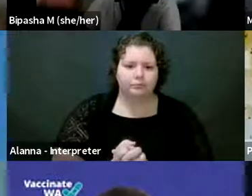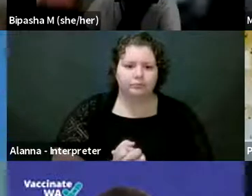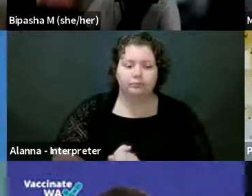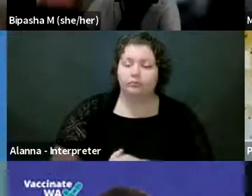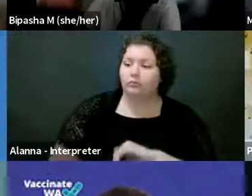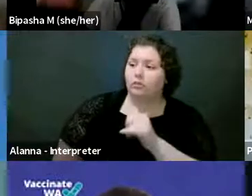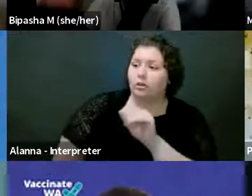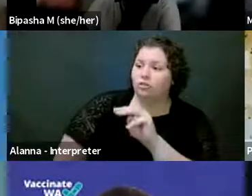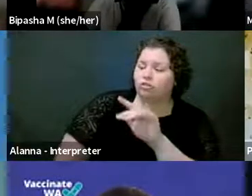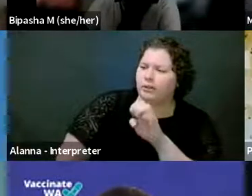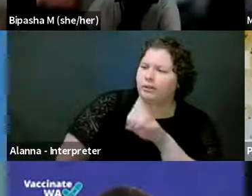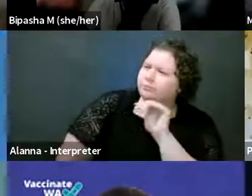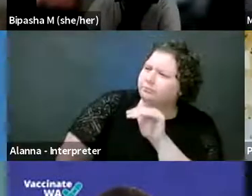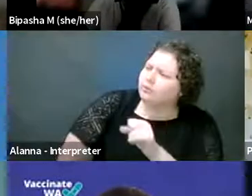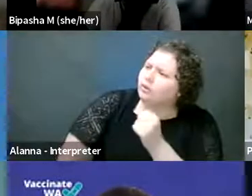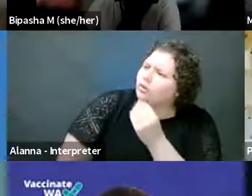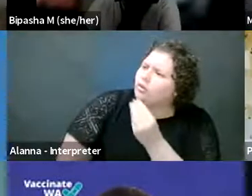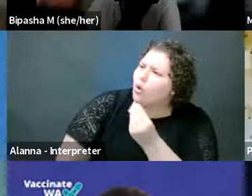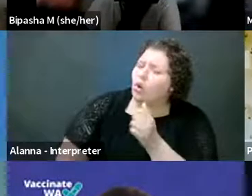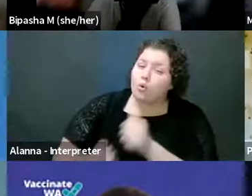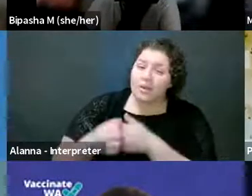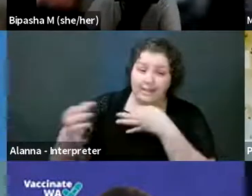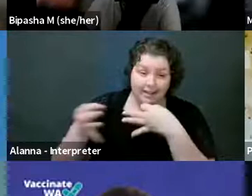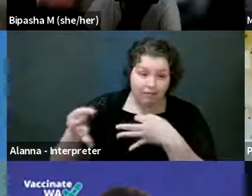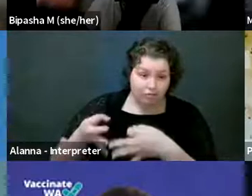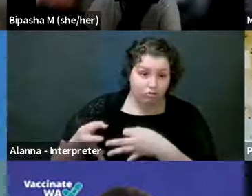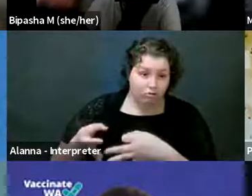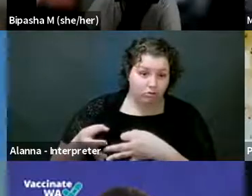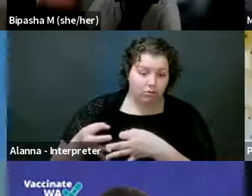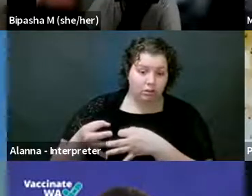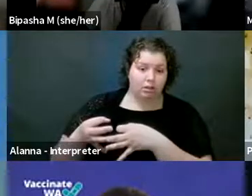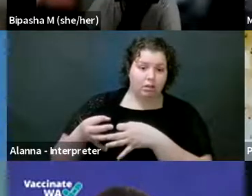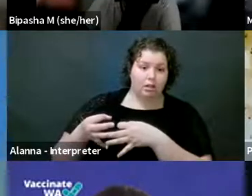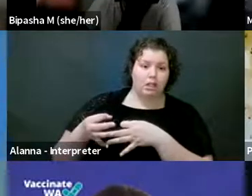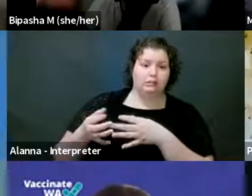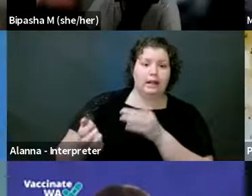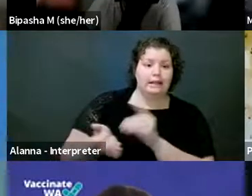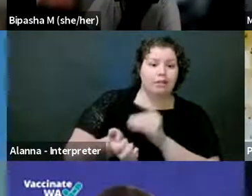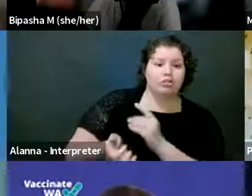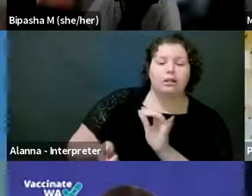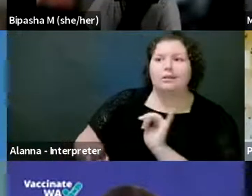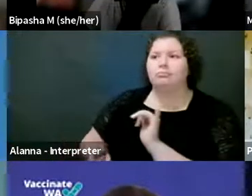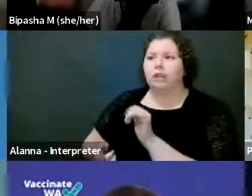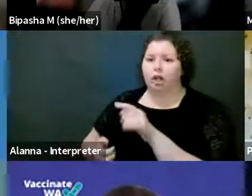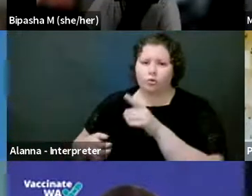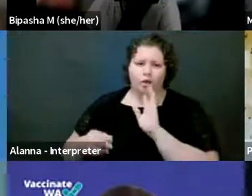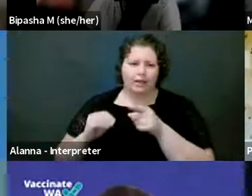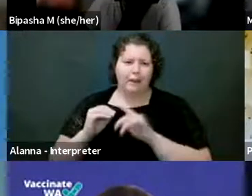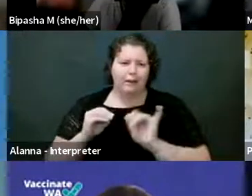were talking, some of the questions that came up earlier with respect to like what we call a crisis bed or, right.